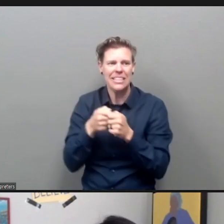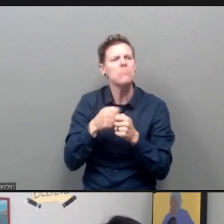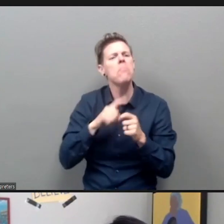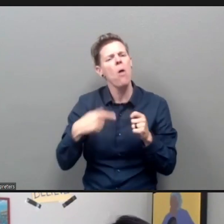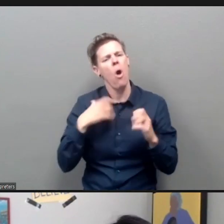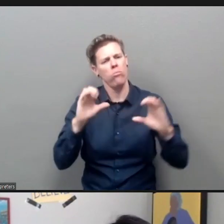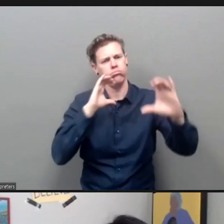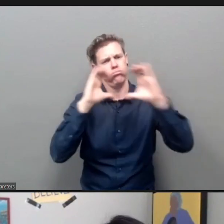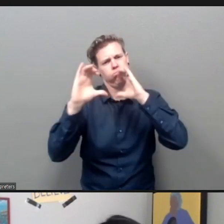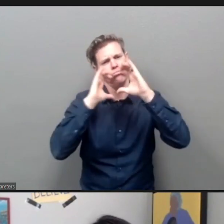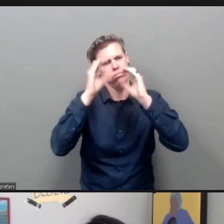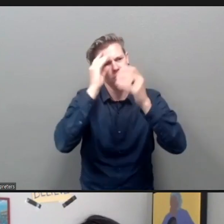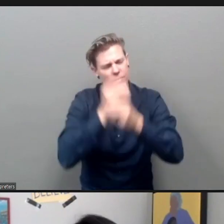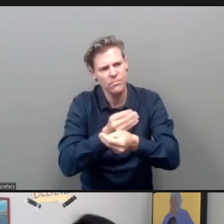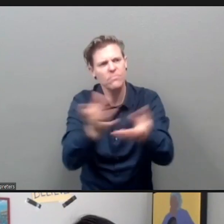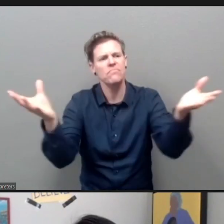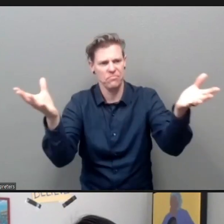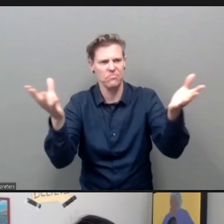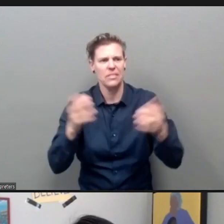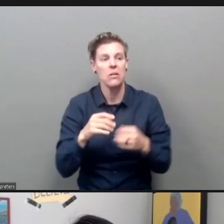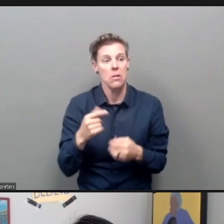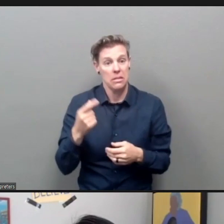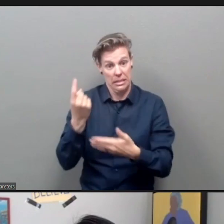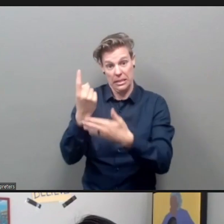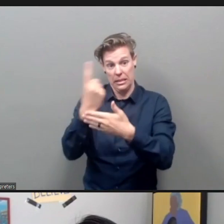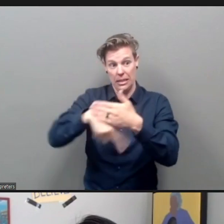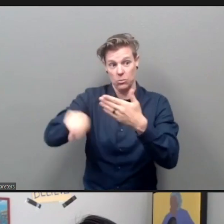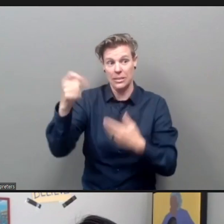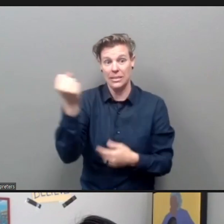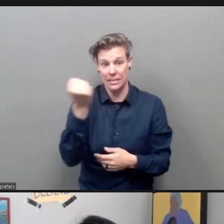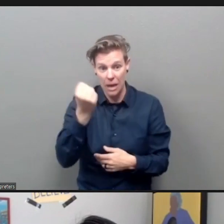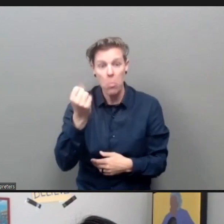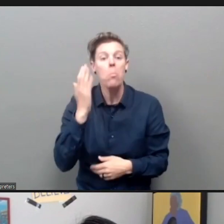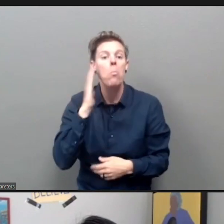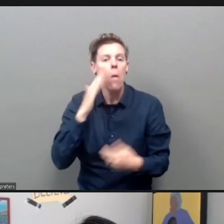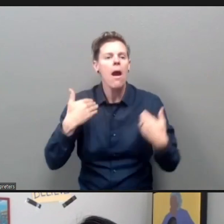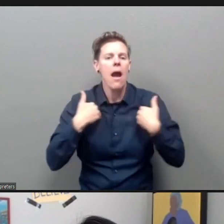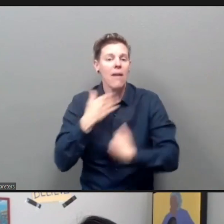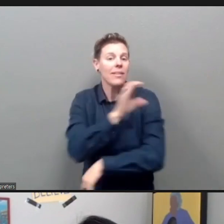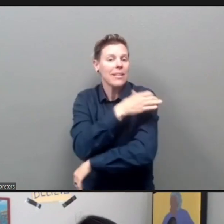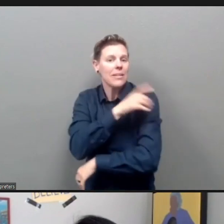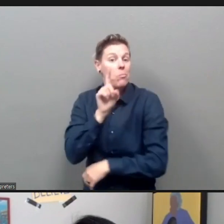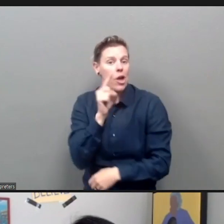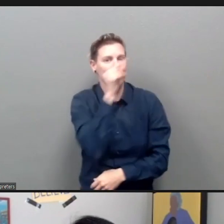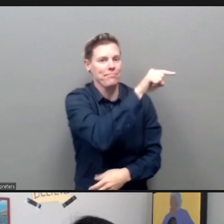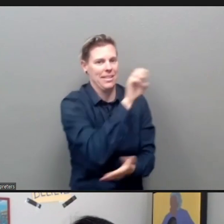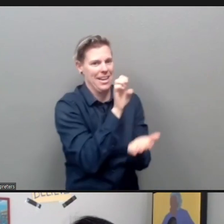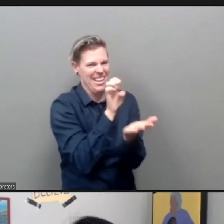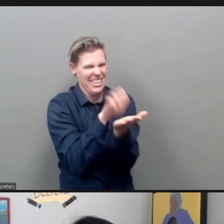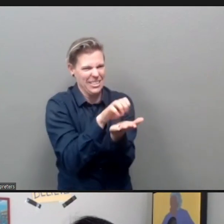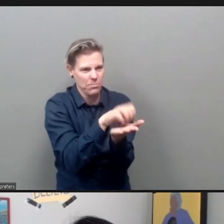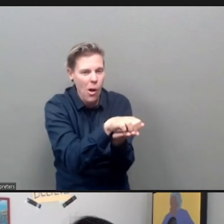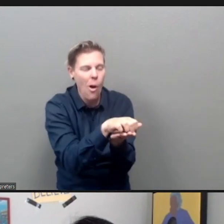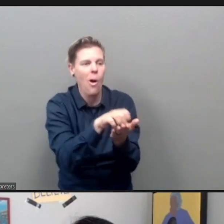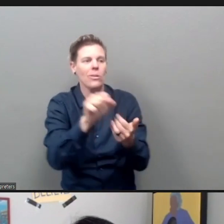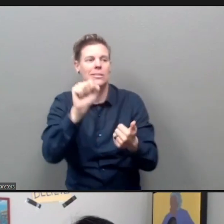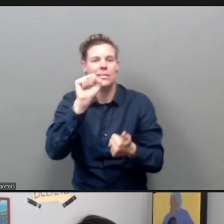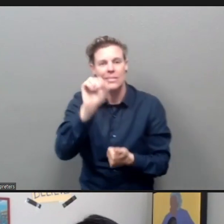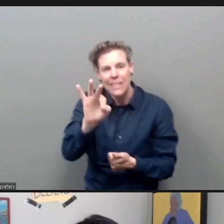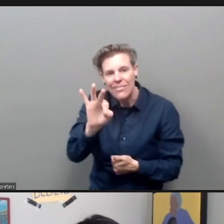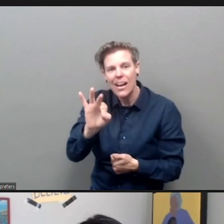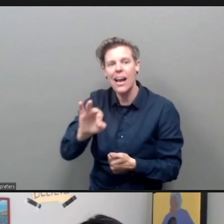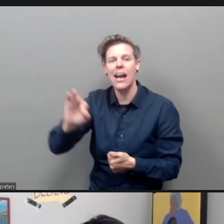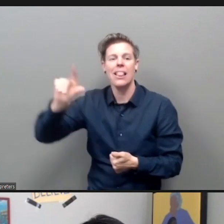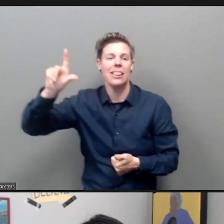clinic coming up a week from this Saturday in Espanola, Santa Fe, and Las Vegas. I'm pretty sure we've got 3